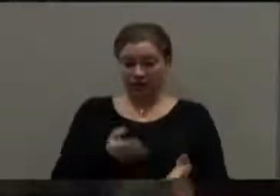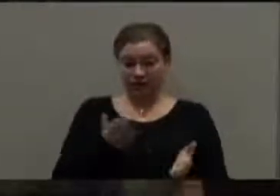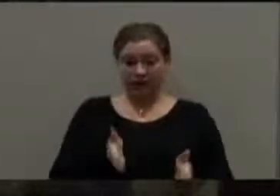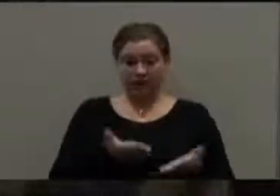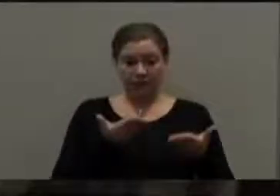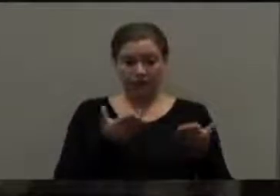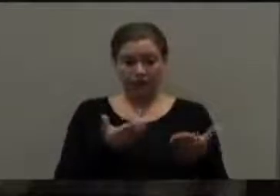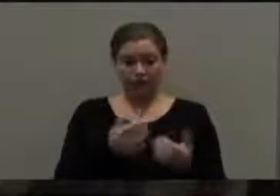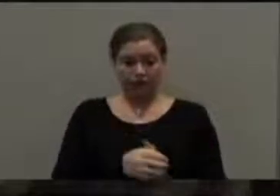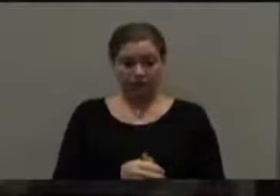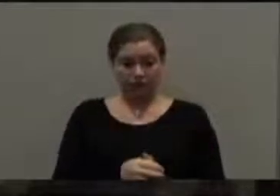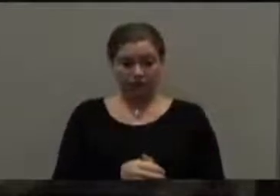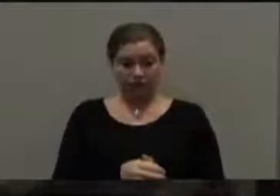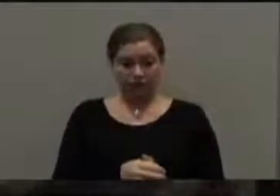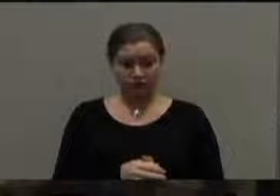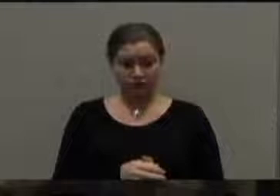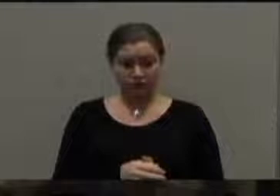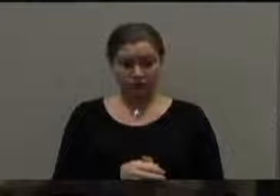made?